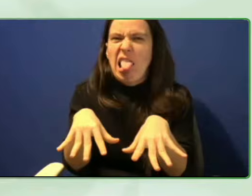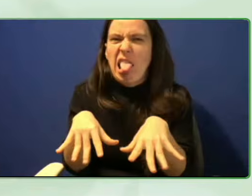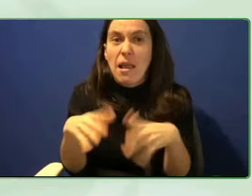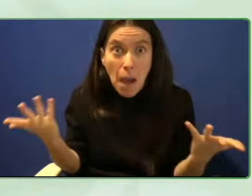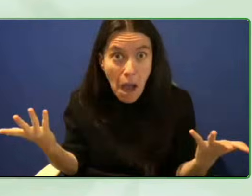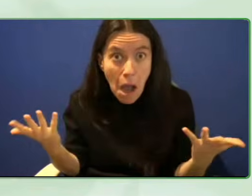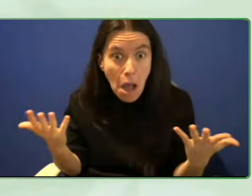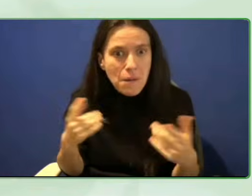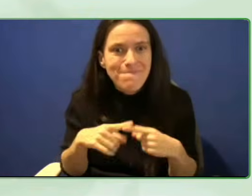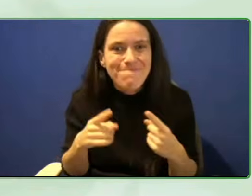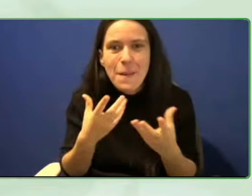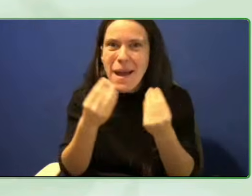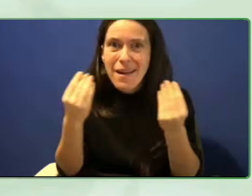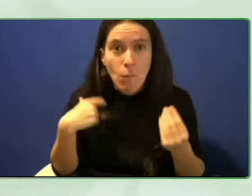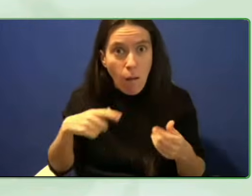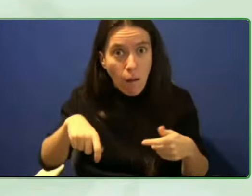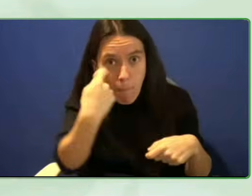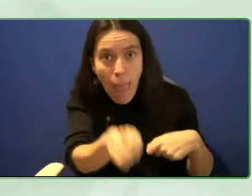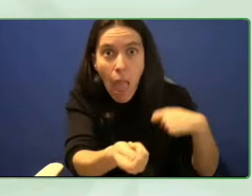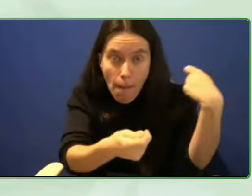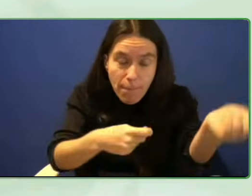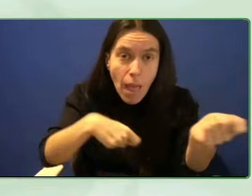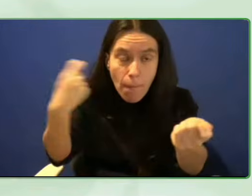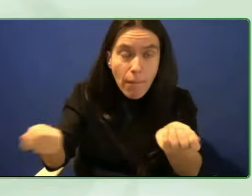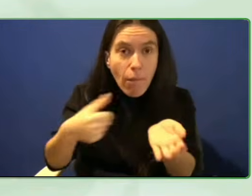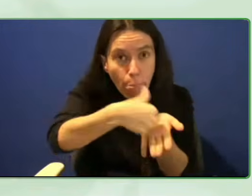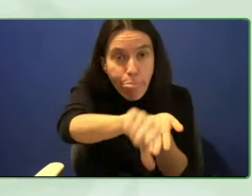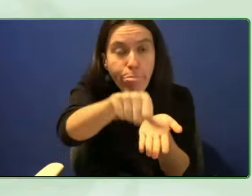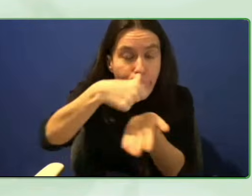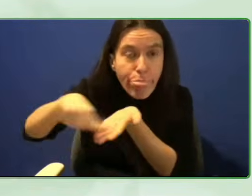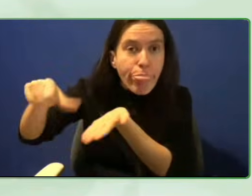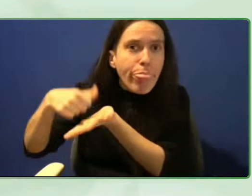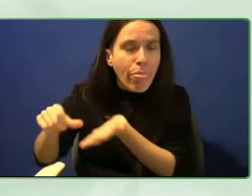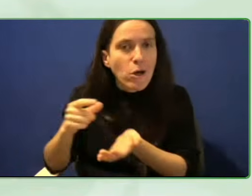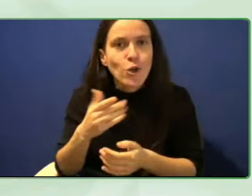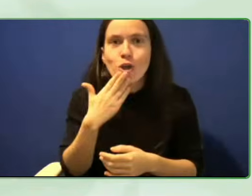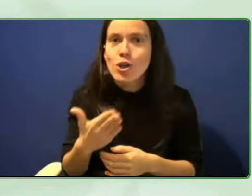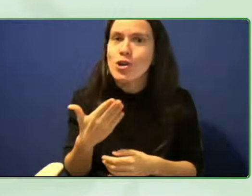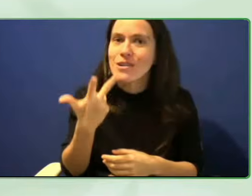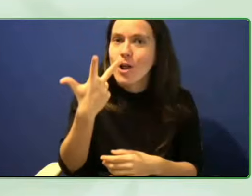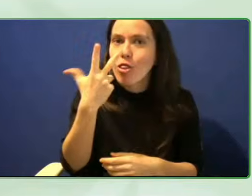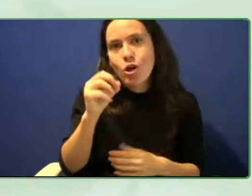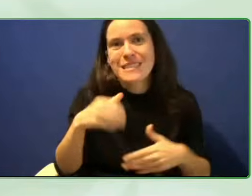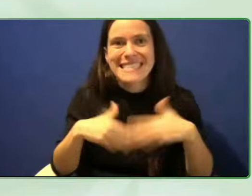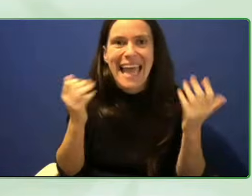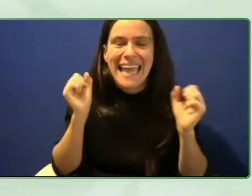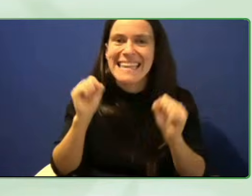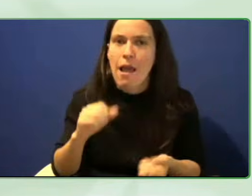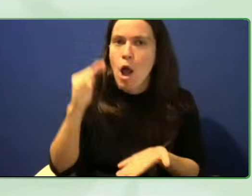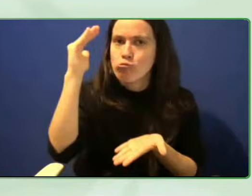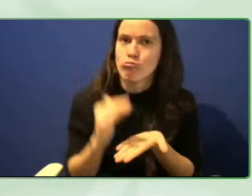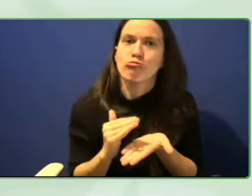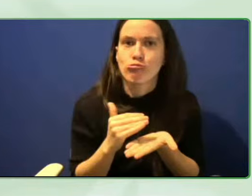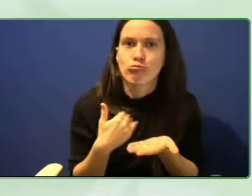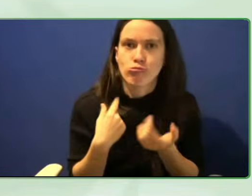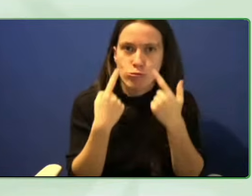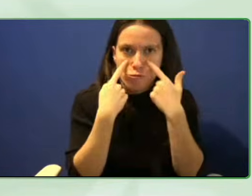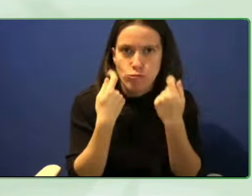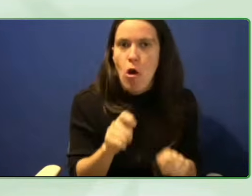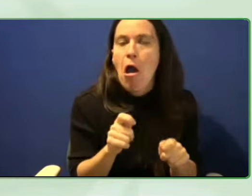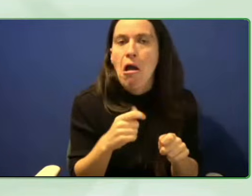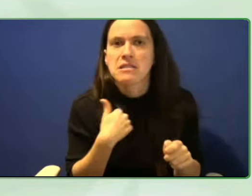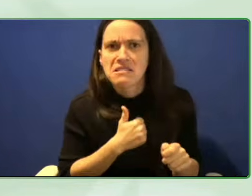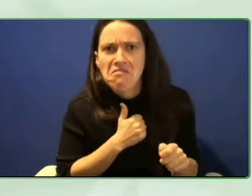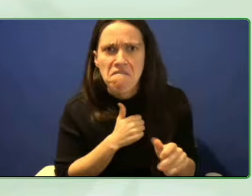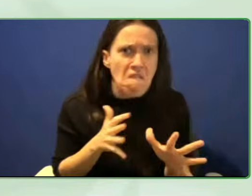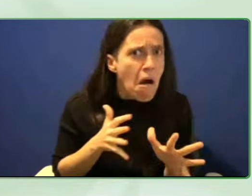a ton of money to make available to our community. So keeping the prices down, keeping the hardware prices and software prices